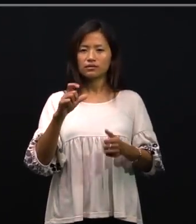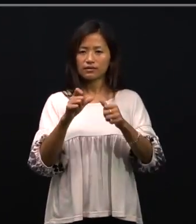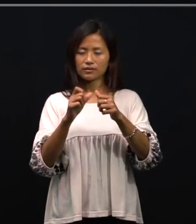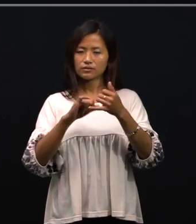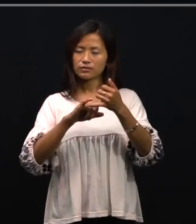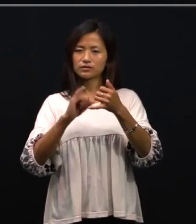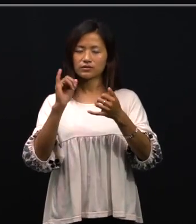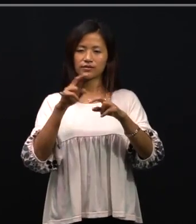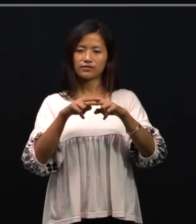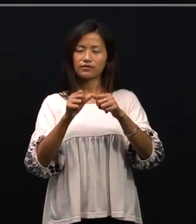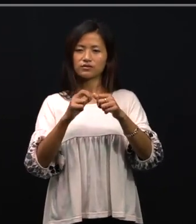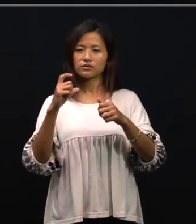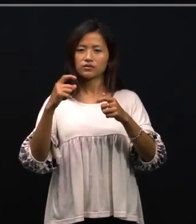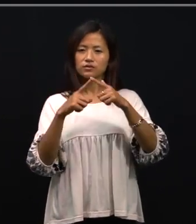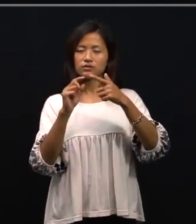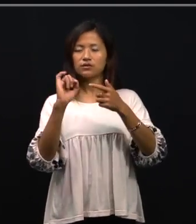classification.